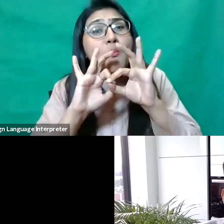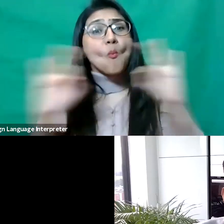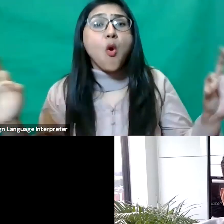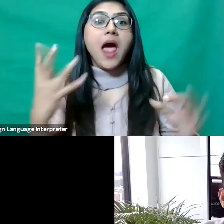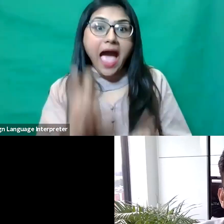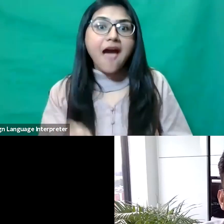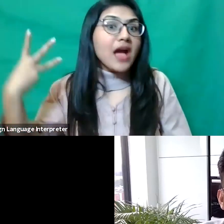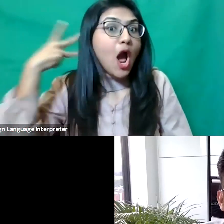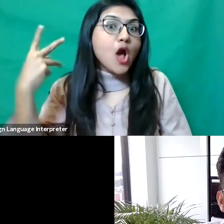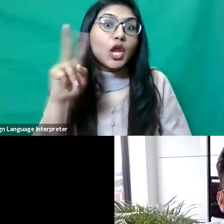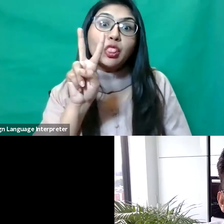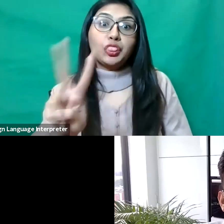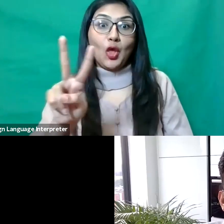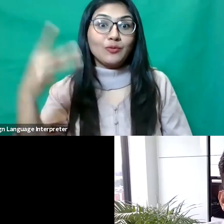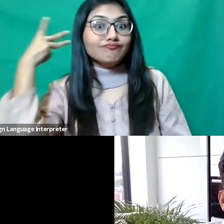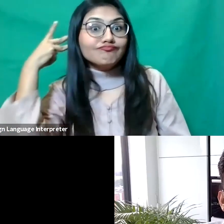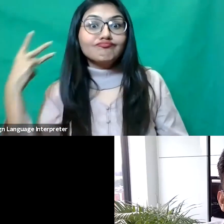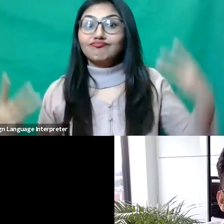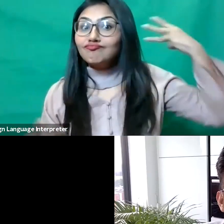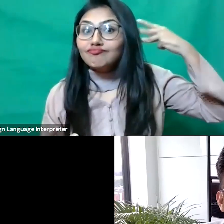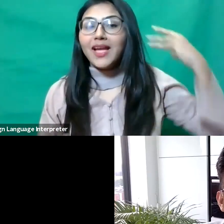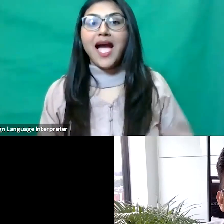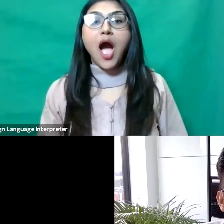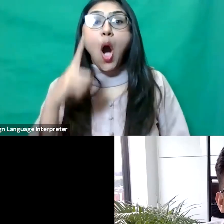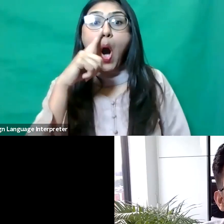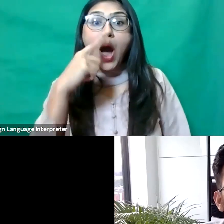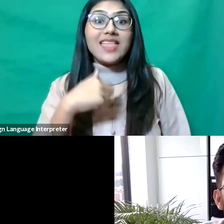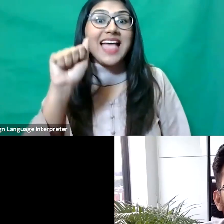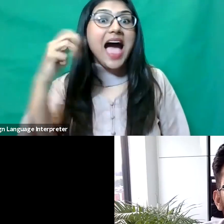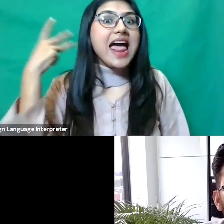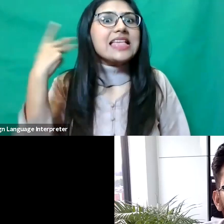that's amazing. So I also have a cochlear implant, but just in one ear, and I